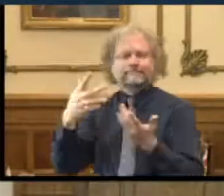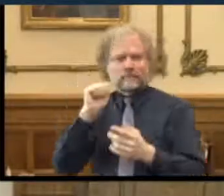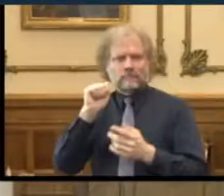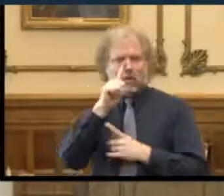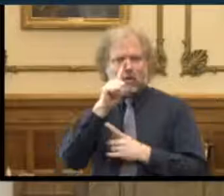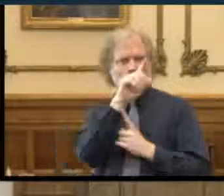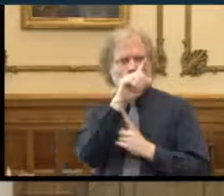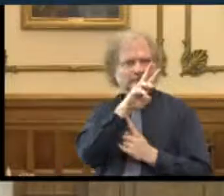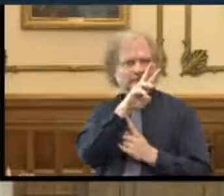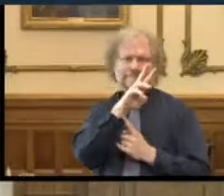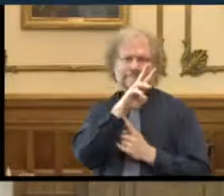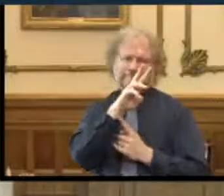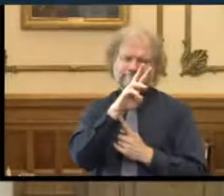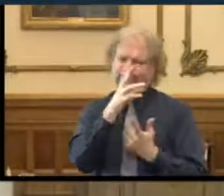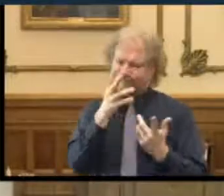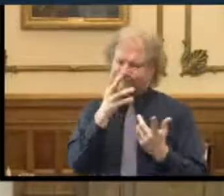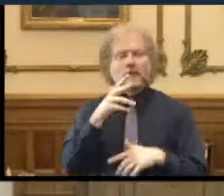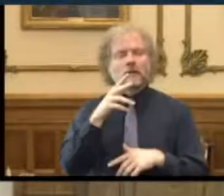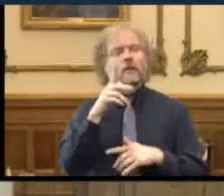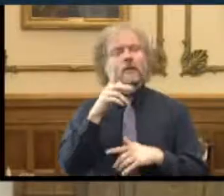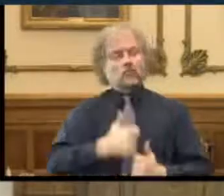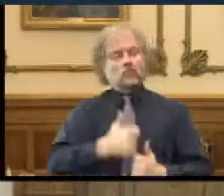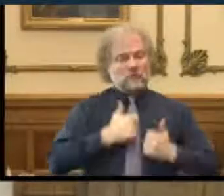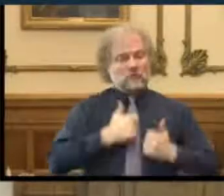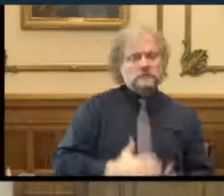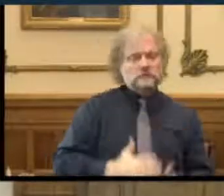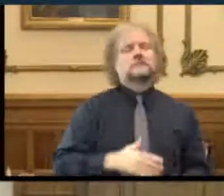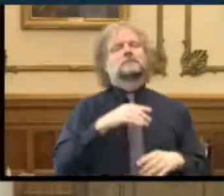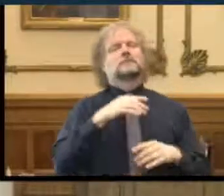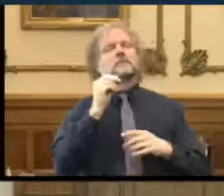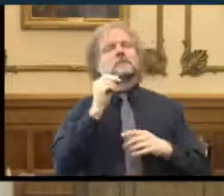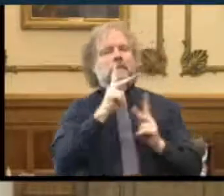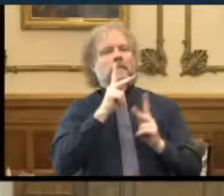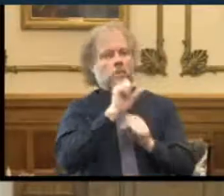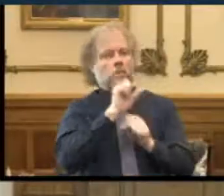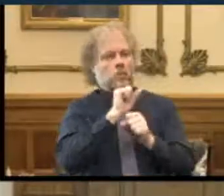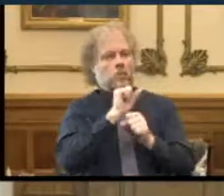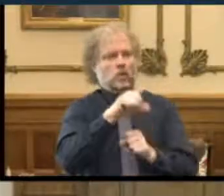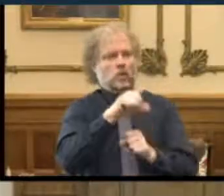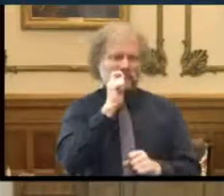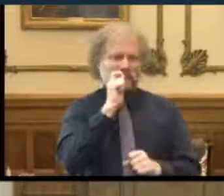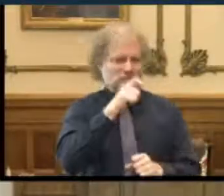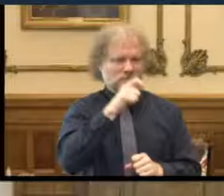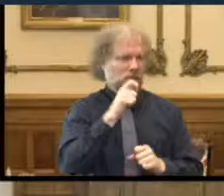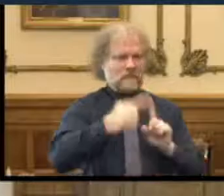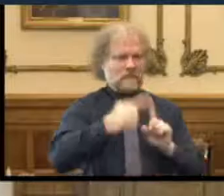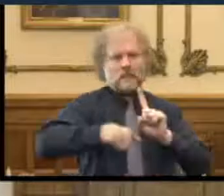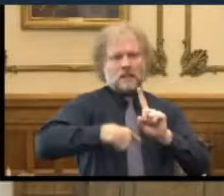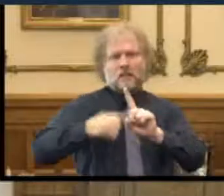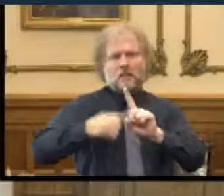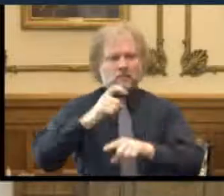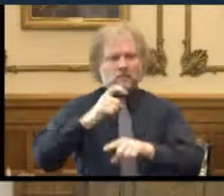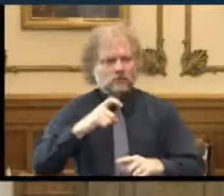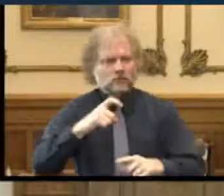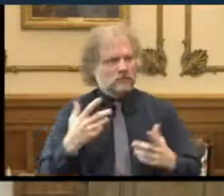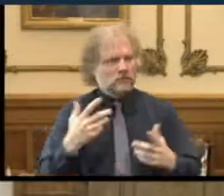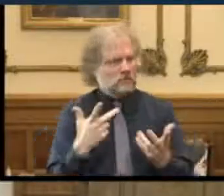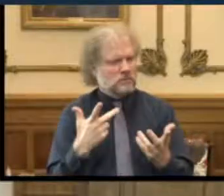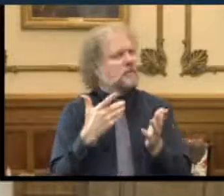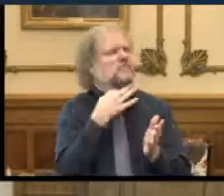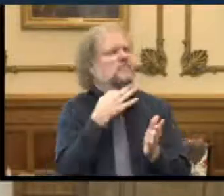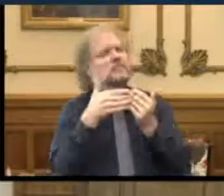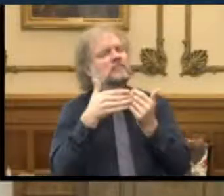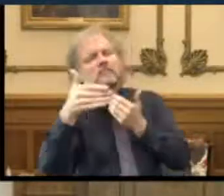26th, stating that at minimum, residents and folks working in those facilities should be tested at least monthly. What's the plan